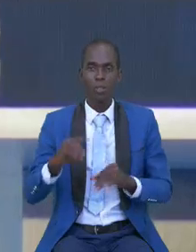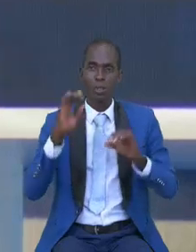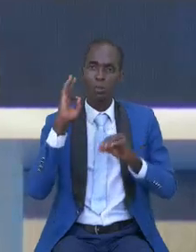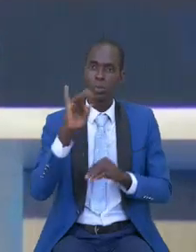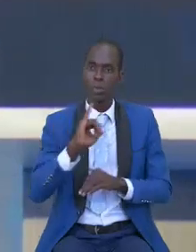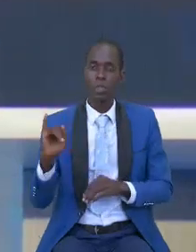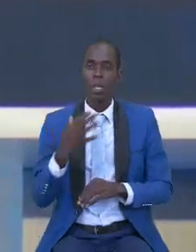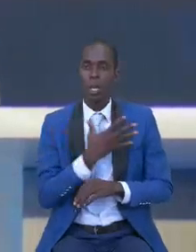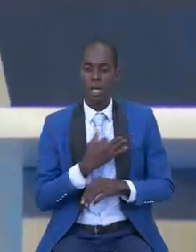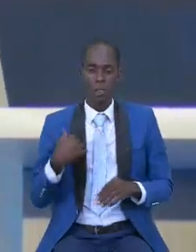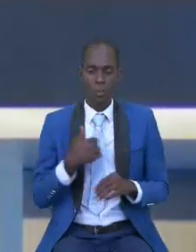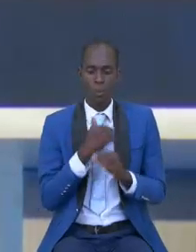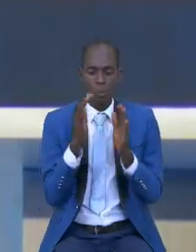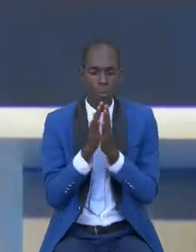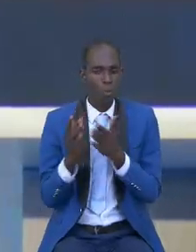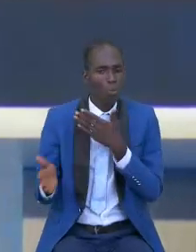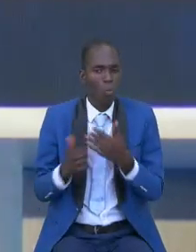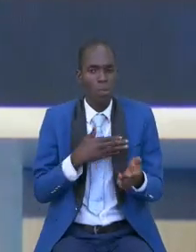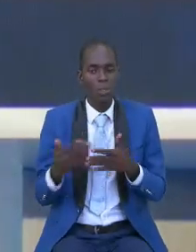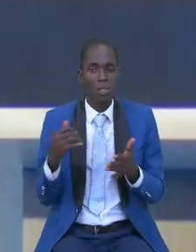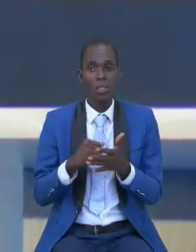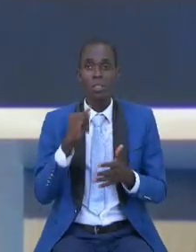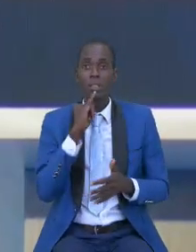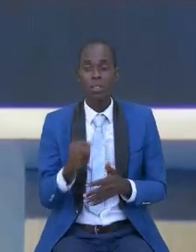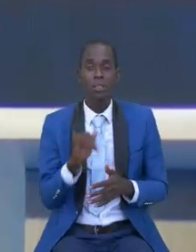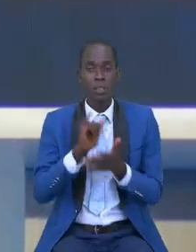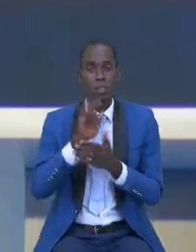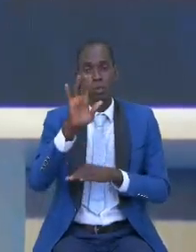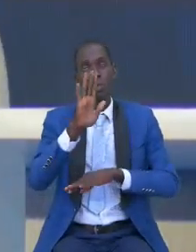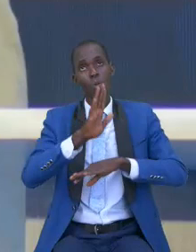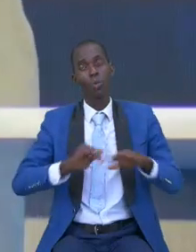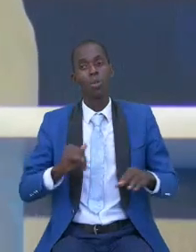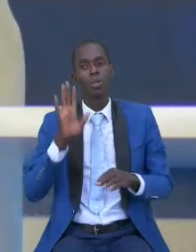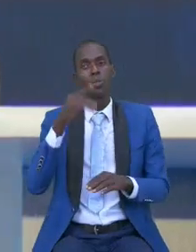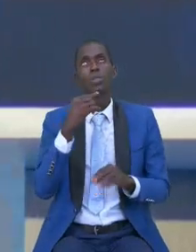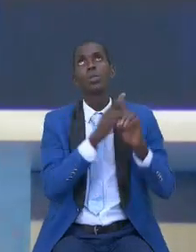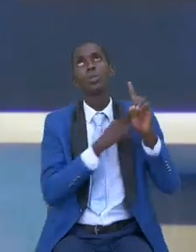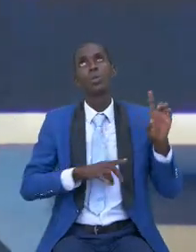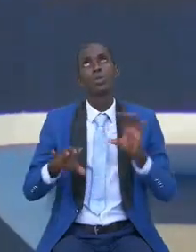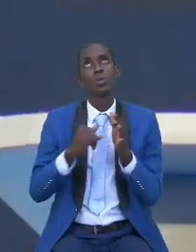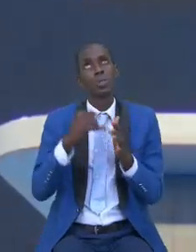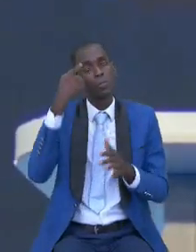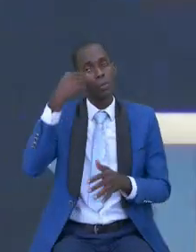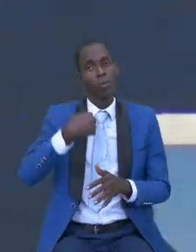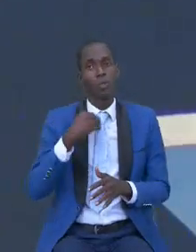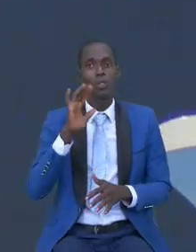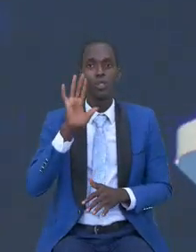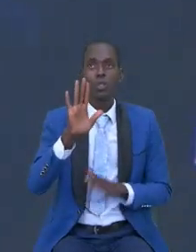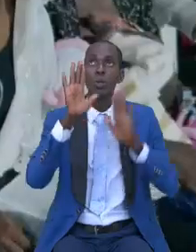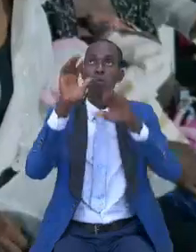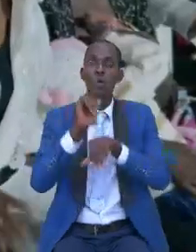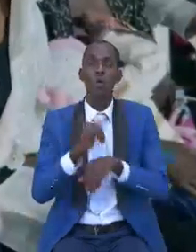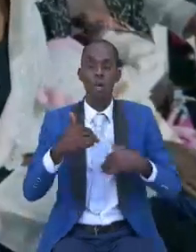pray, whatever it is you mention and you say, God, do this for me, your miracle has